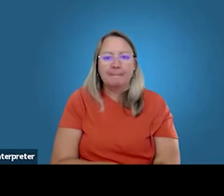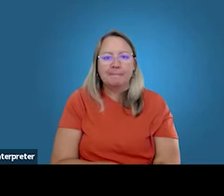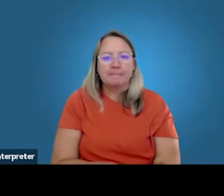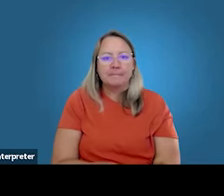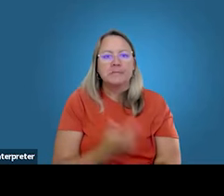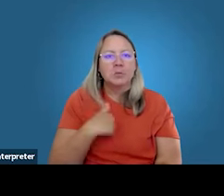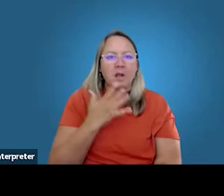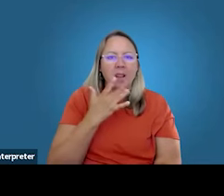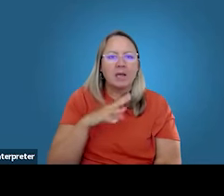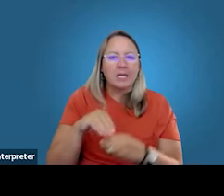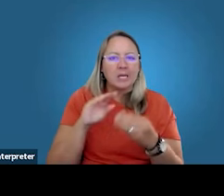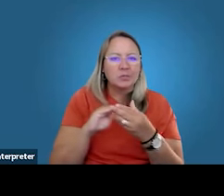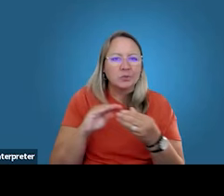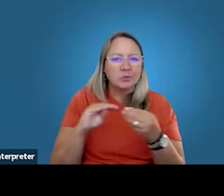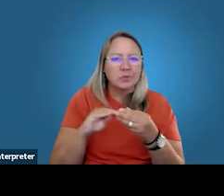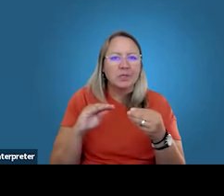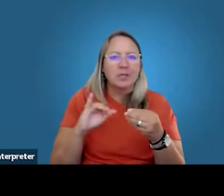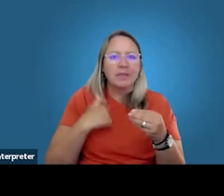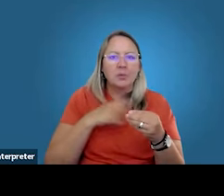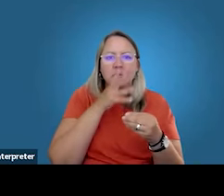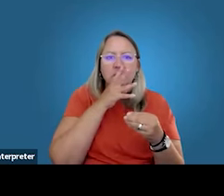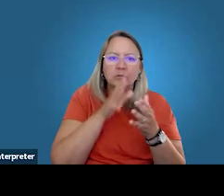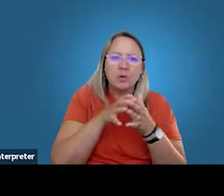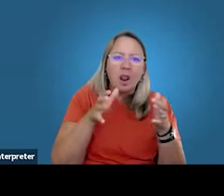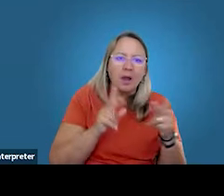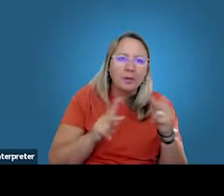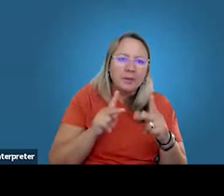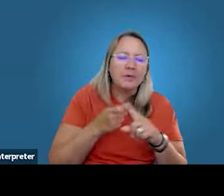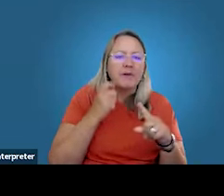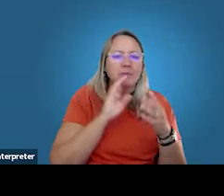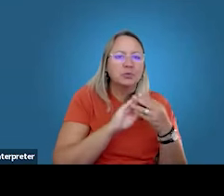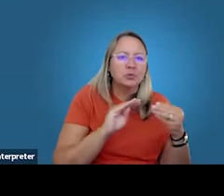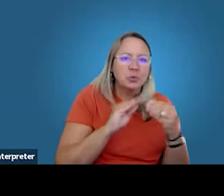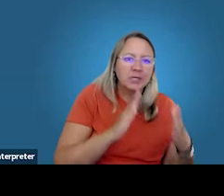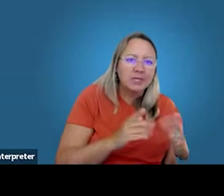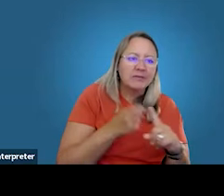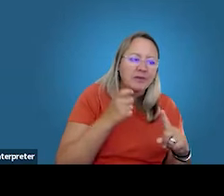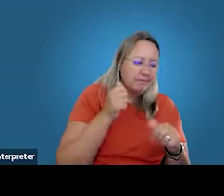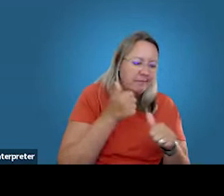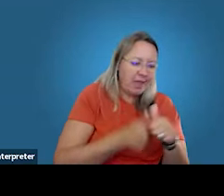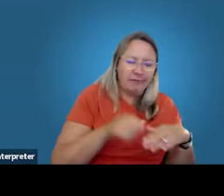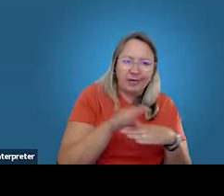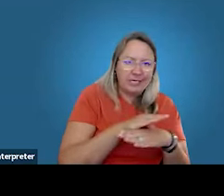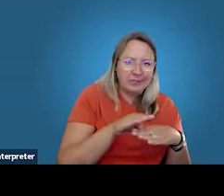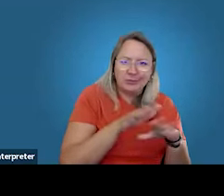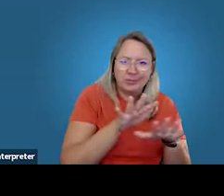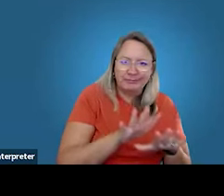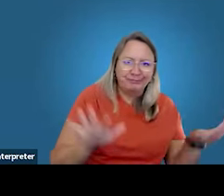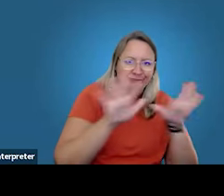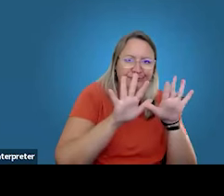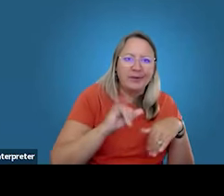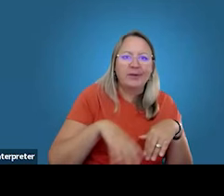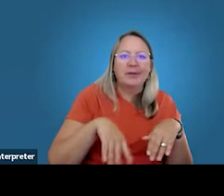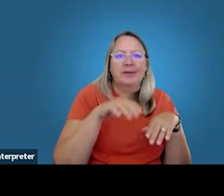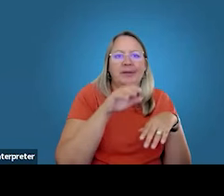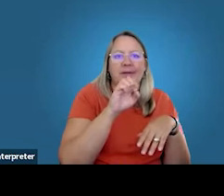very lucky in our storytelling consultancy. We speak to lots of people from storytellers from every industry you can imagine. So everyone from